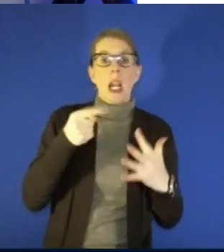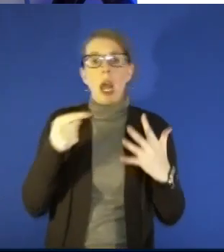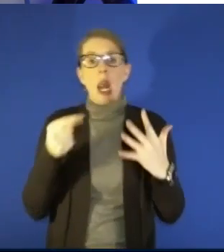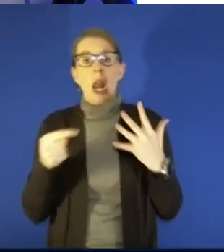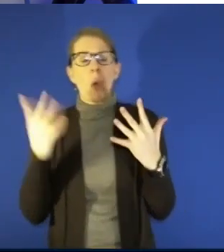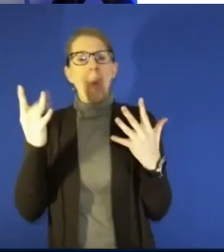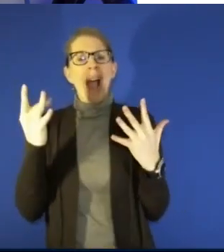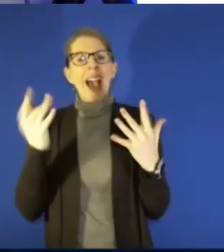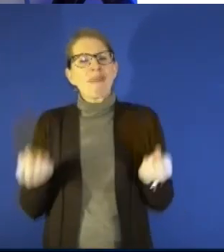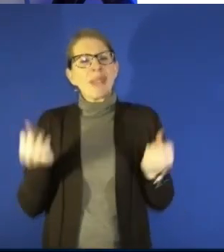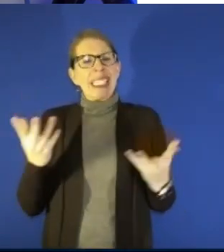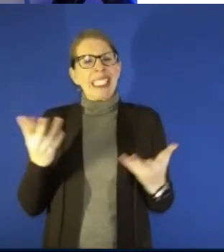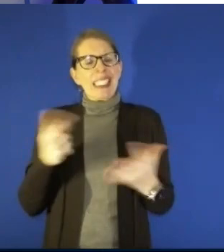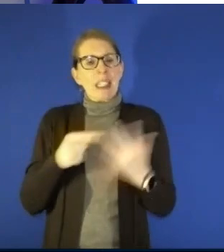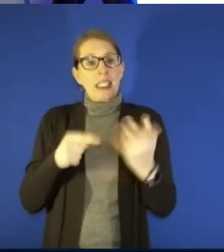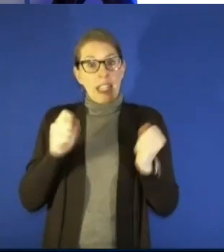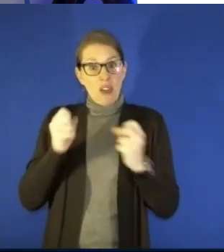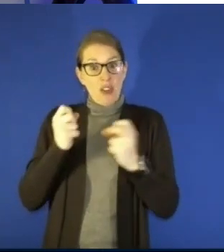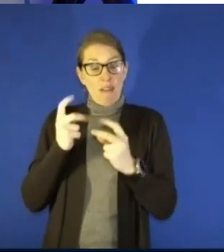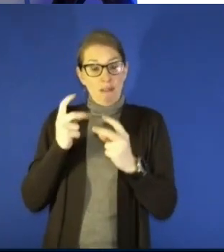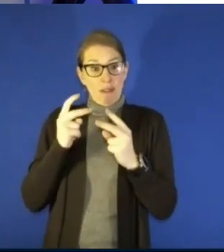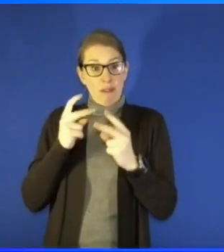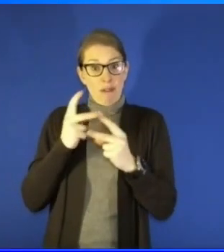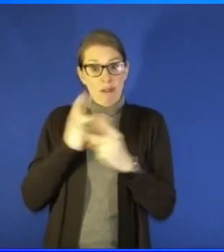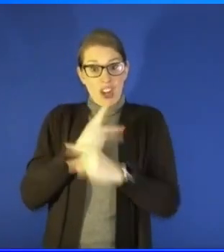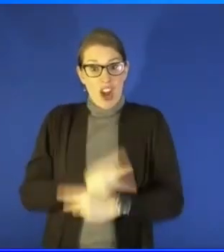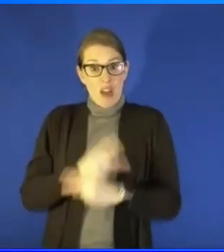you find out more by studying fewer variables?